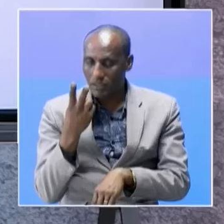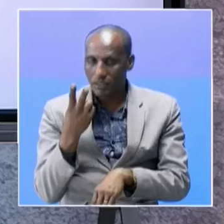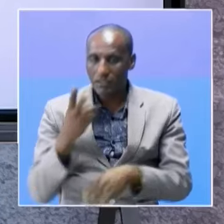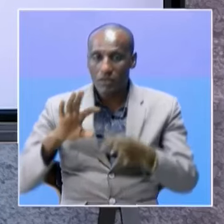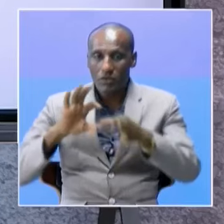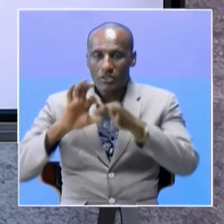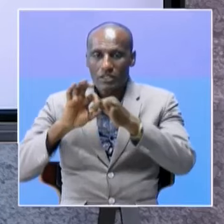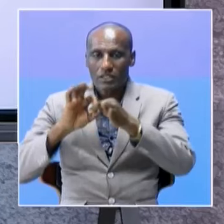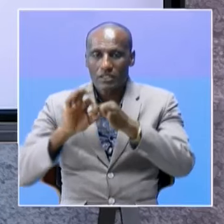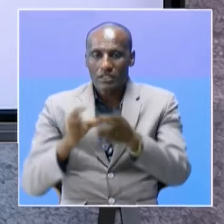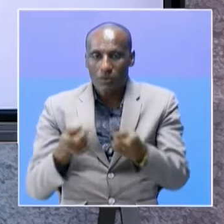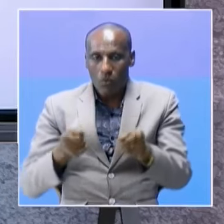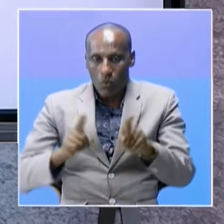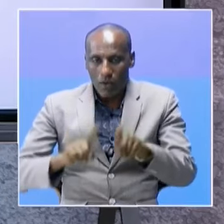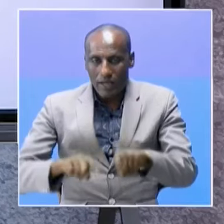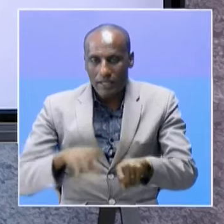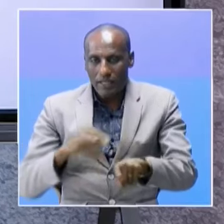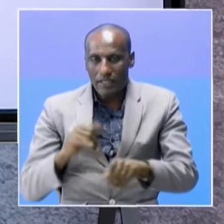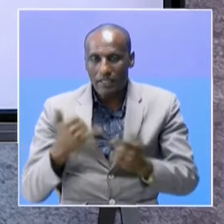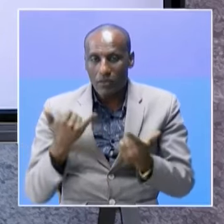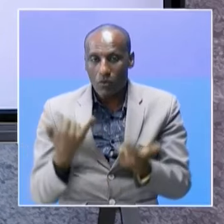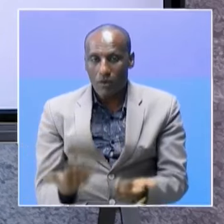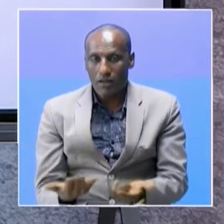conjunctions when and while.